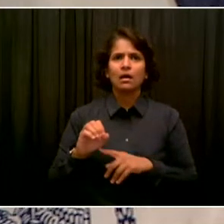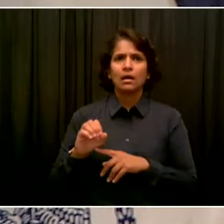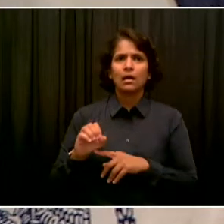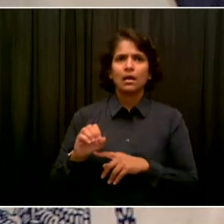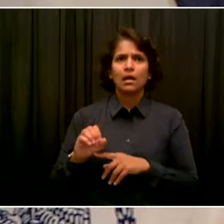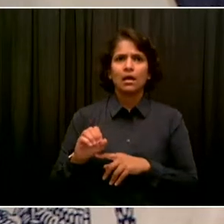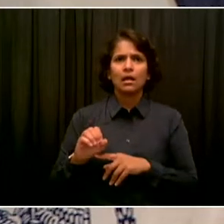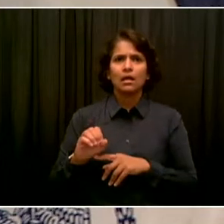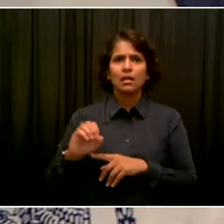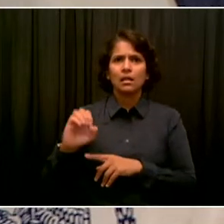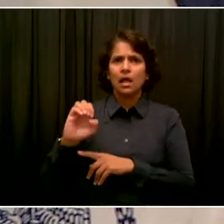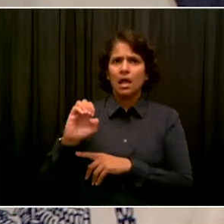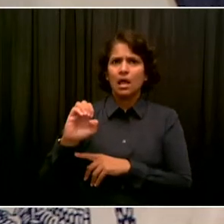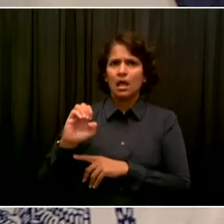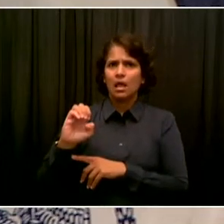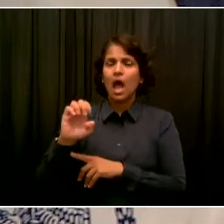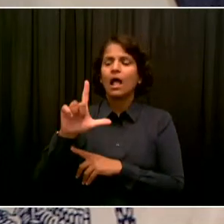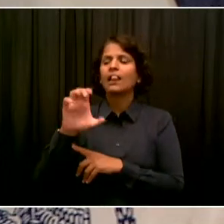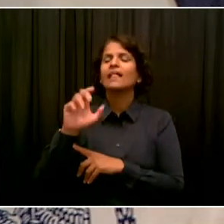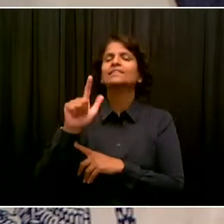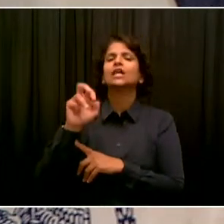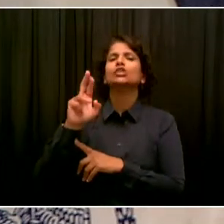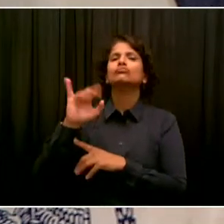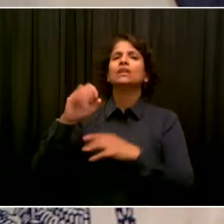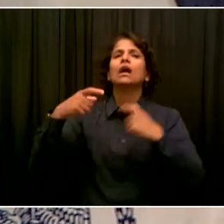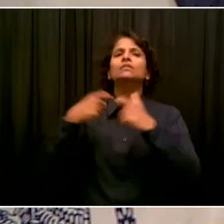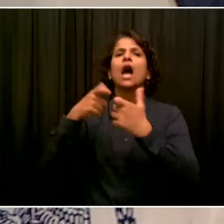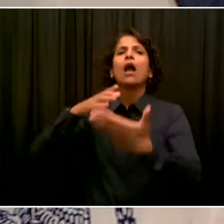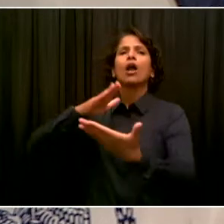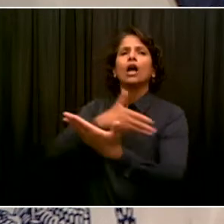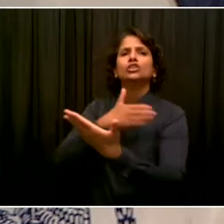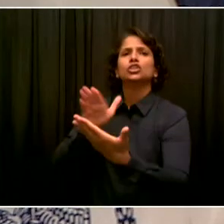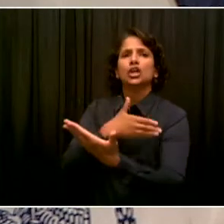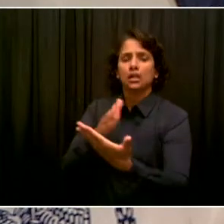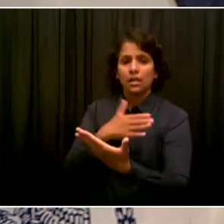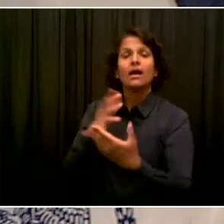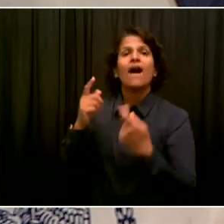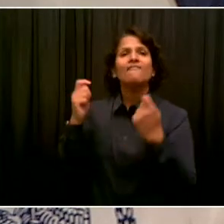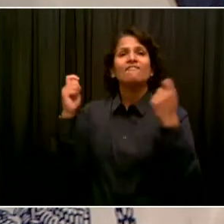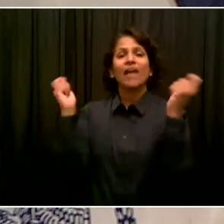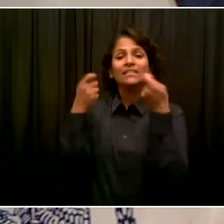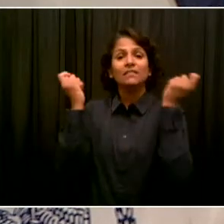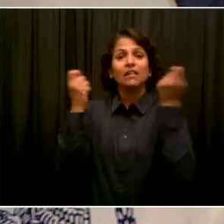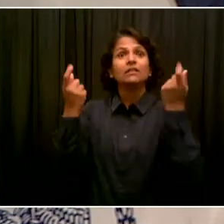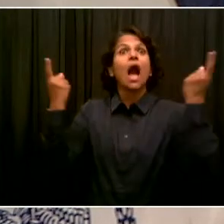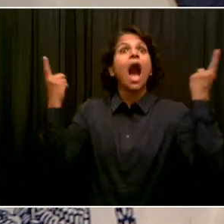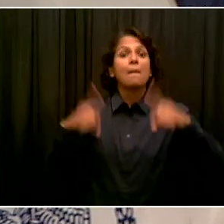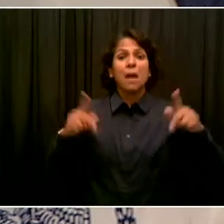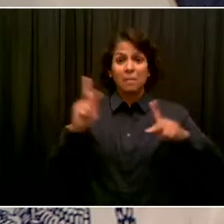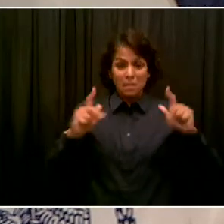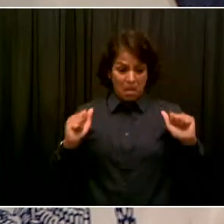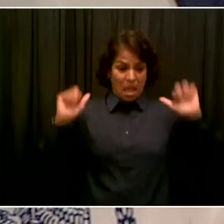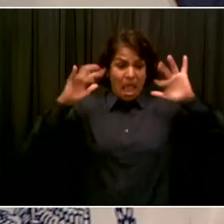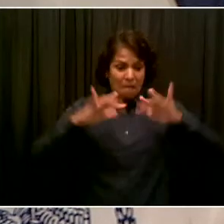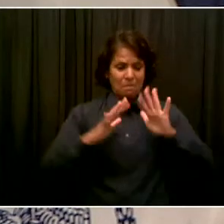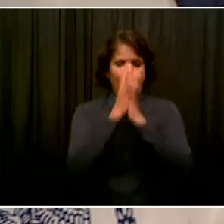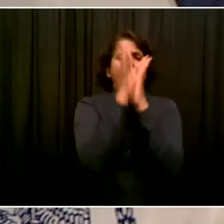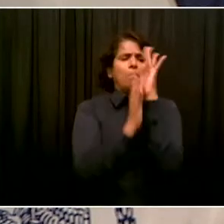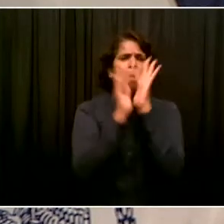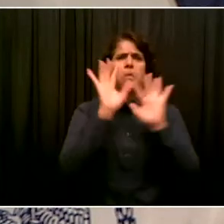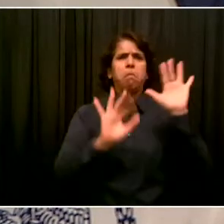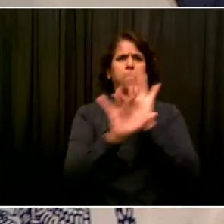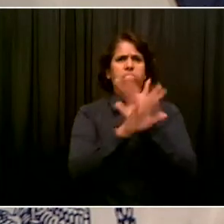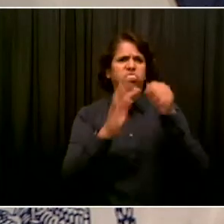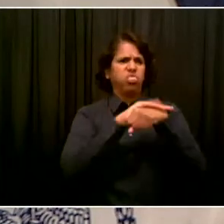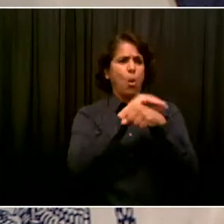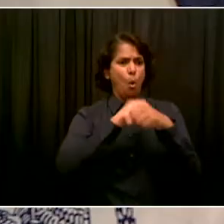which obviously is doing follow-up. So who wants to start? I'll give it a free choice. Which of you wants to start? I'm happy to